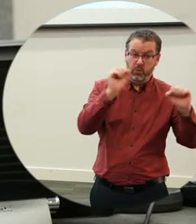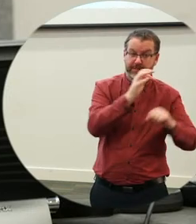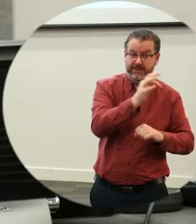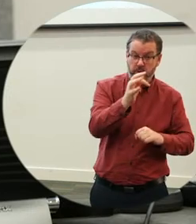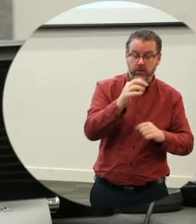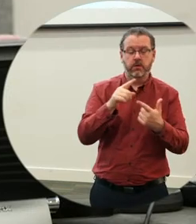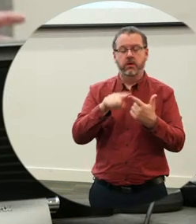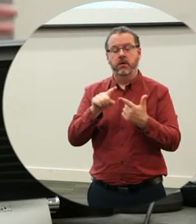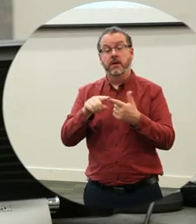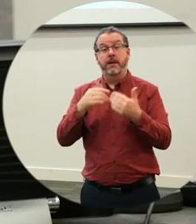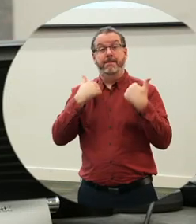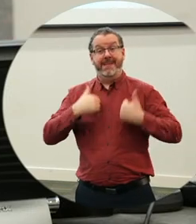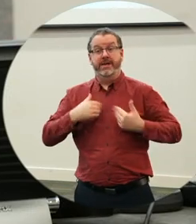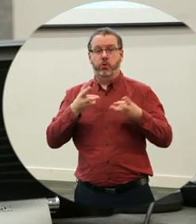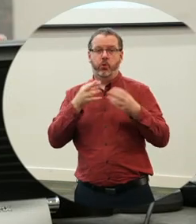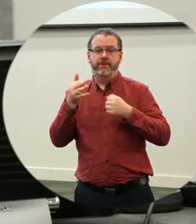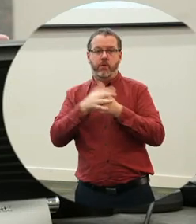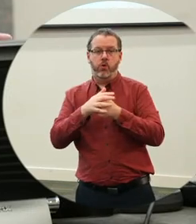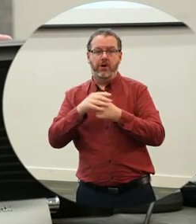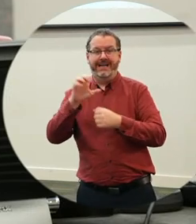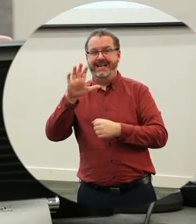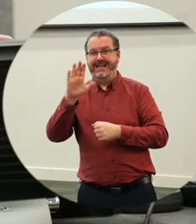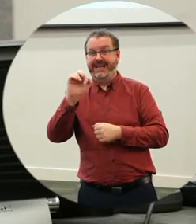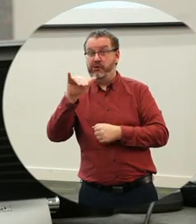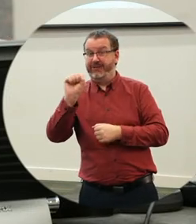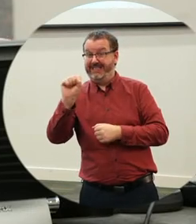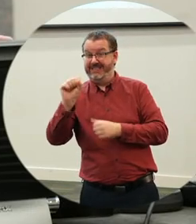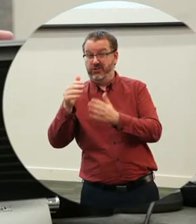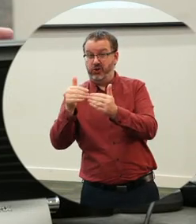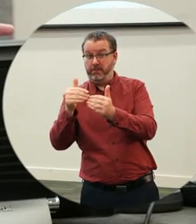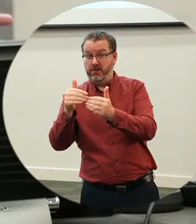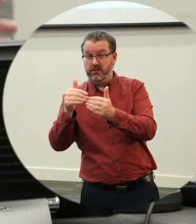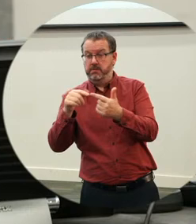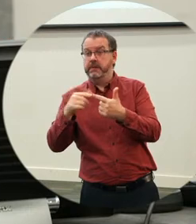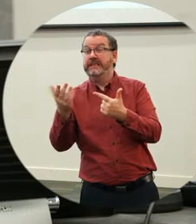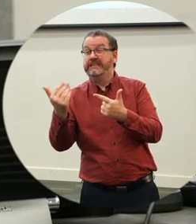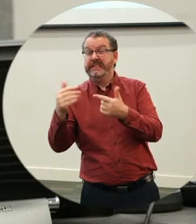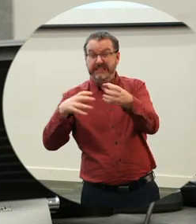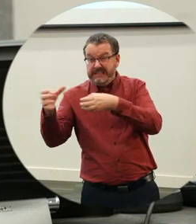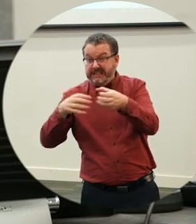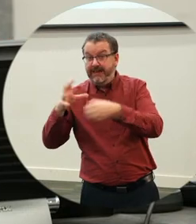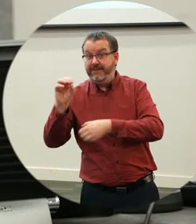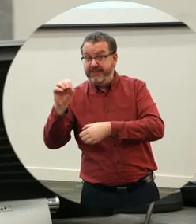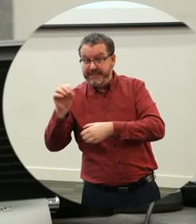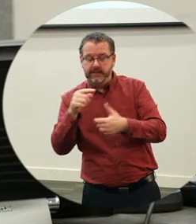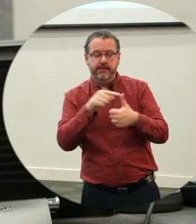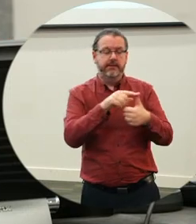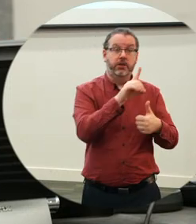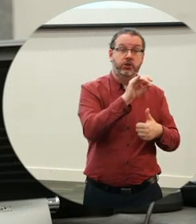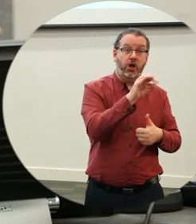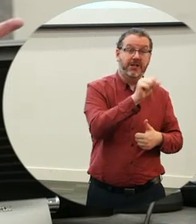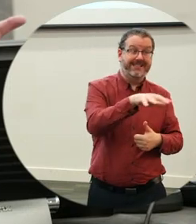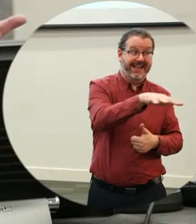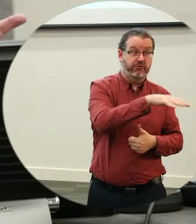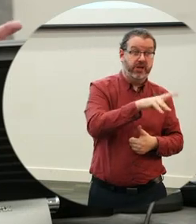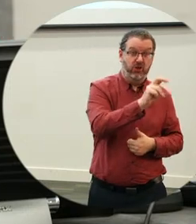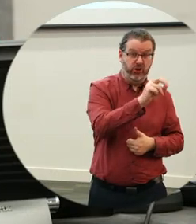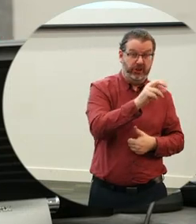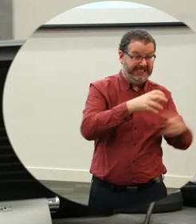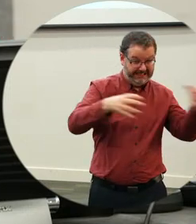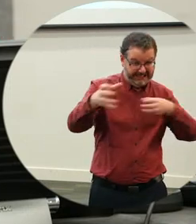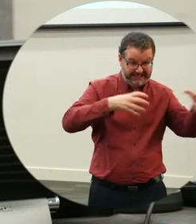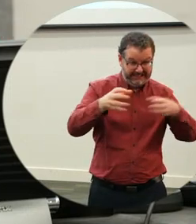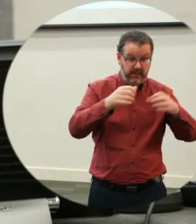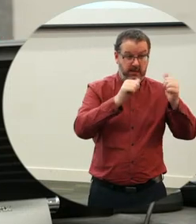store. So I think they got about 50 men out of Cleary's, and they got about 30 men out of the docks. And they sent them up in two